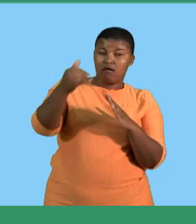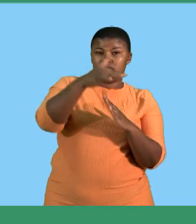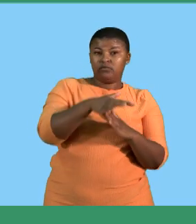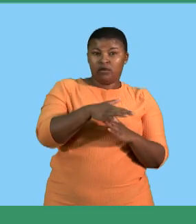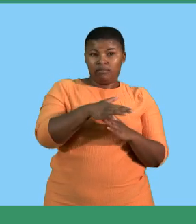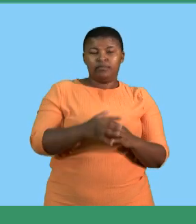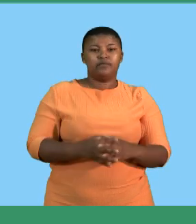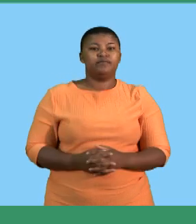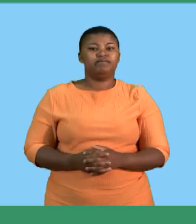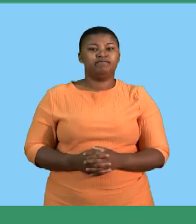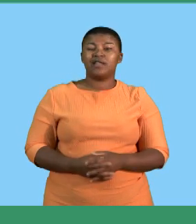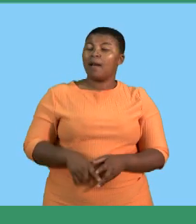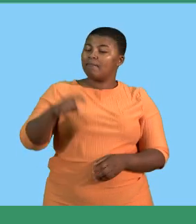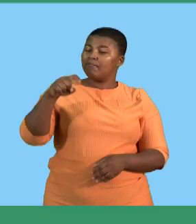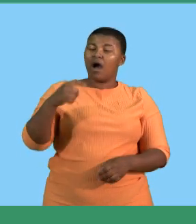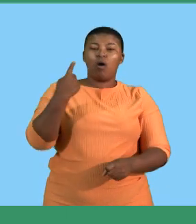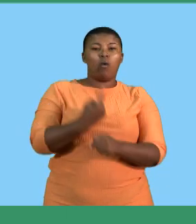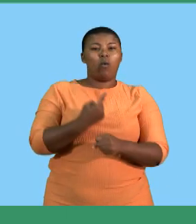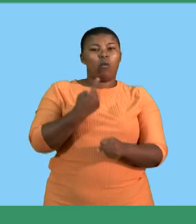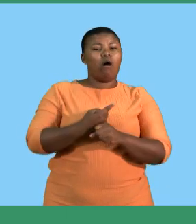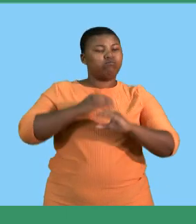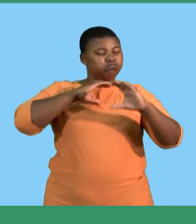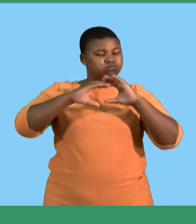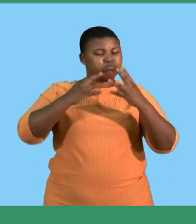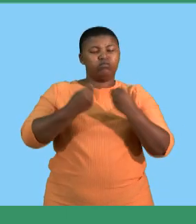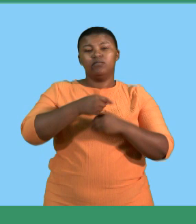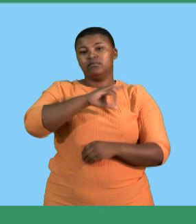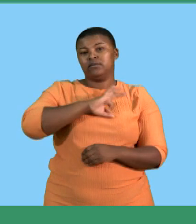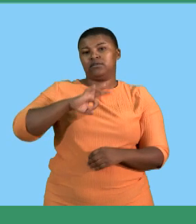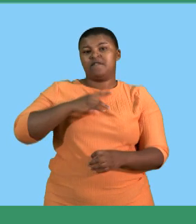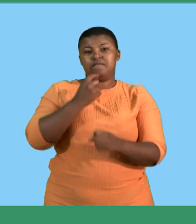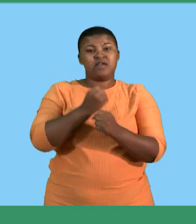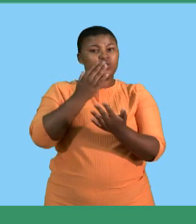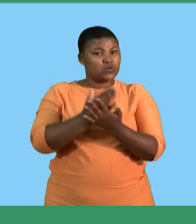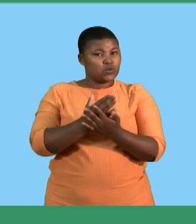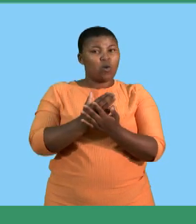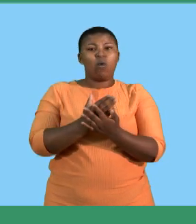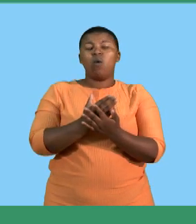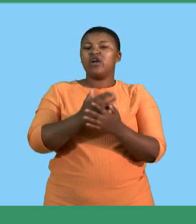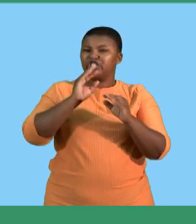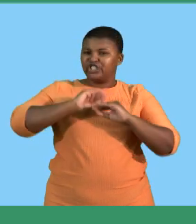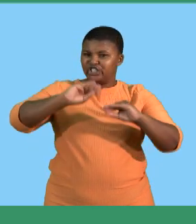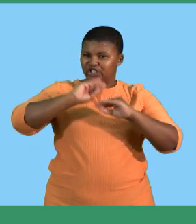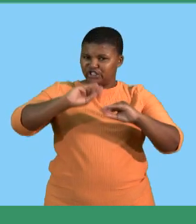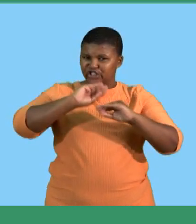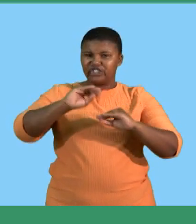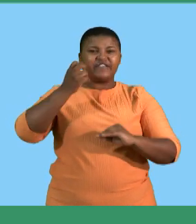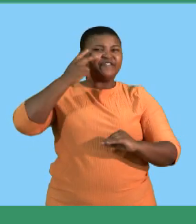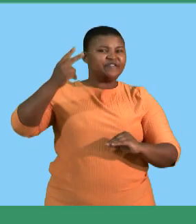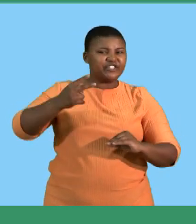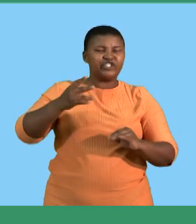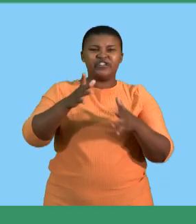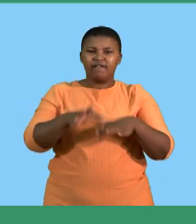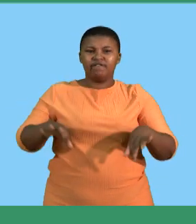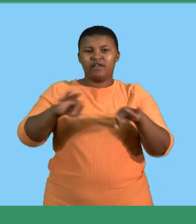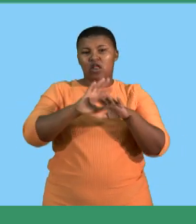They should always communicate with the employees. And of course, they should always ensure that employees